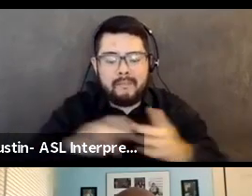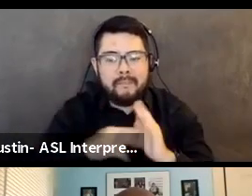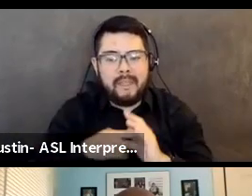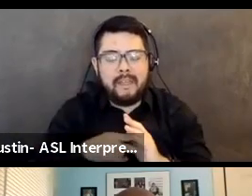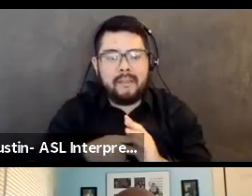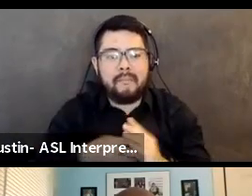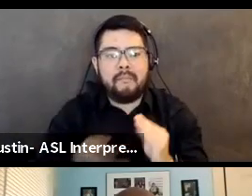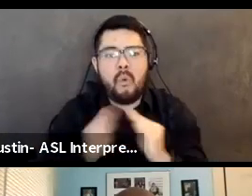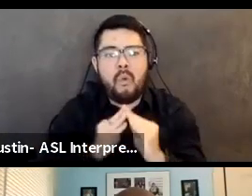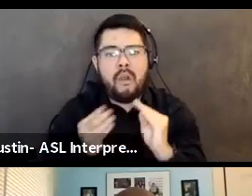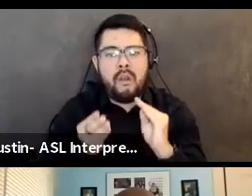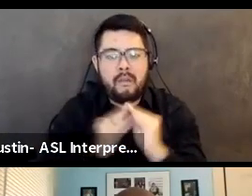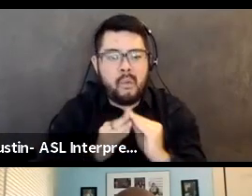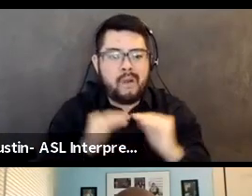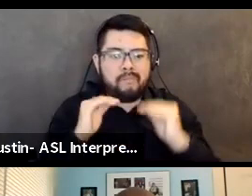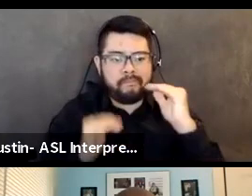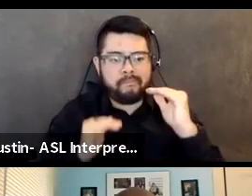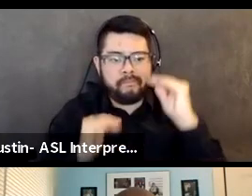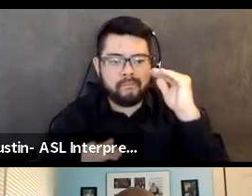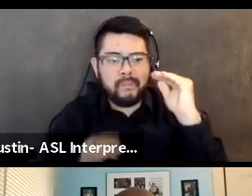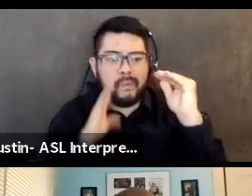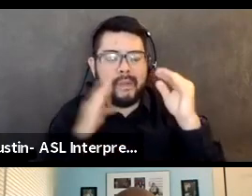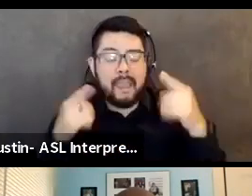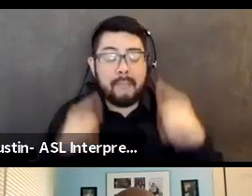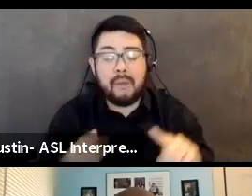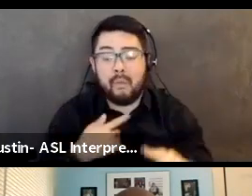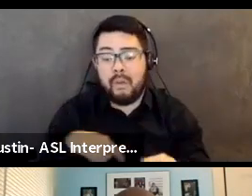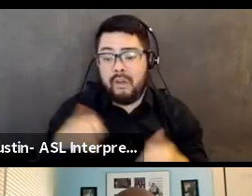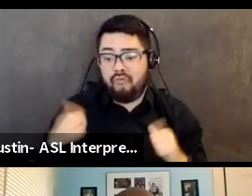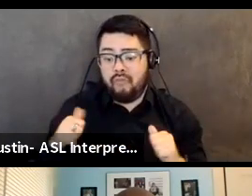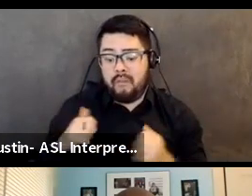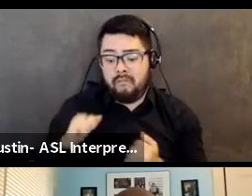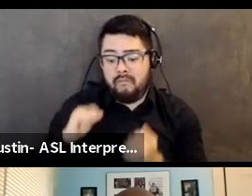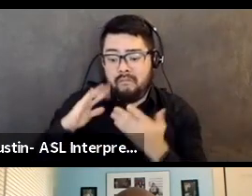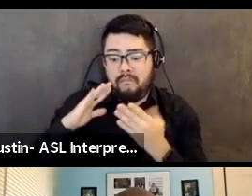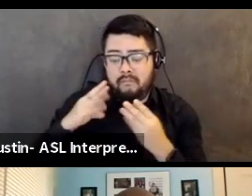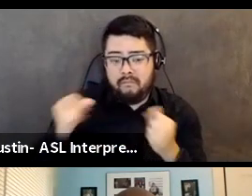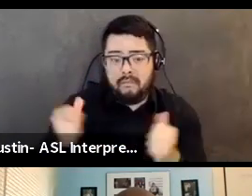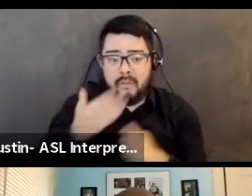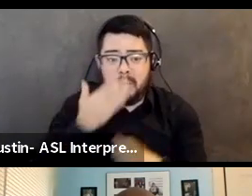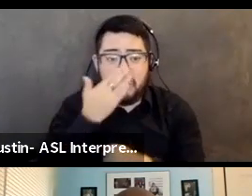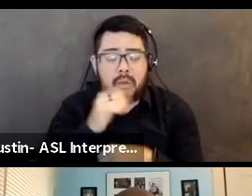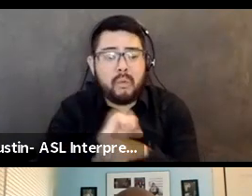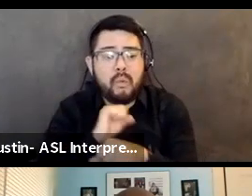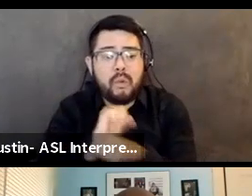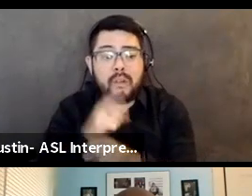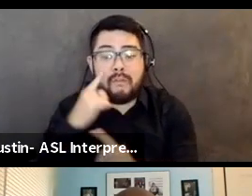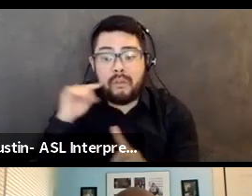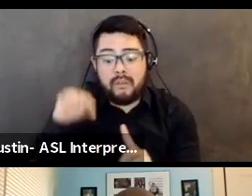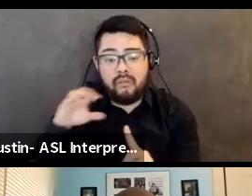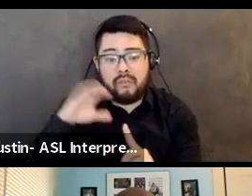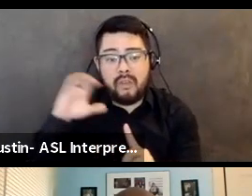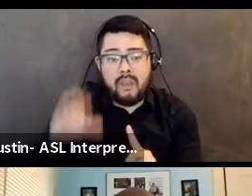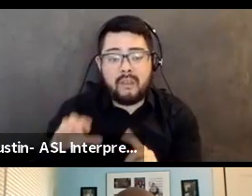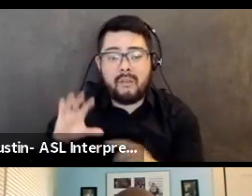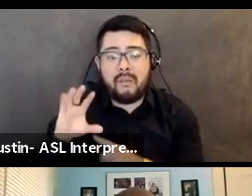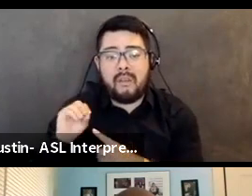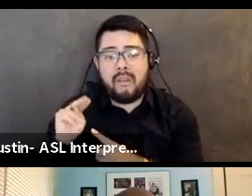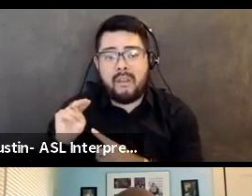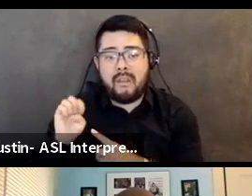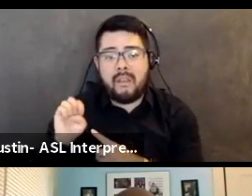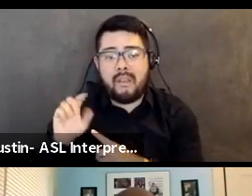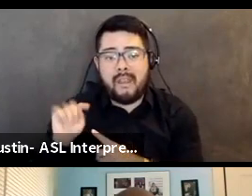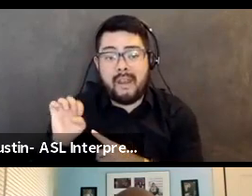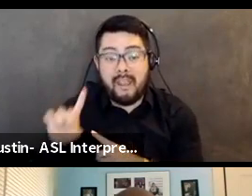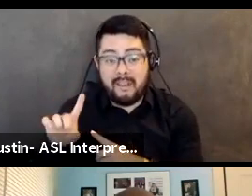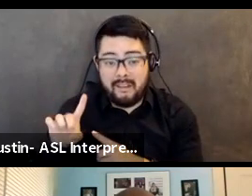much as we are trying to address it with all of the great work that we're doing to chicago connected with the with